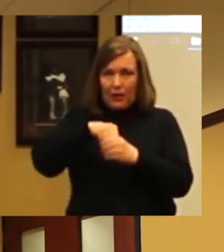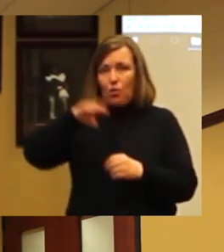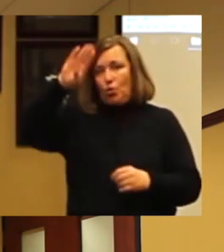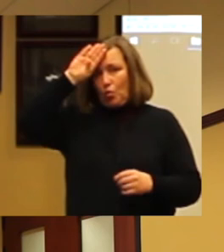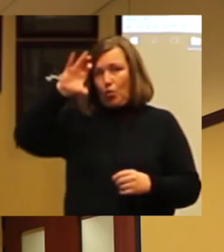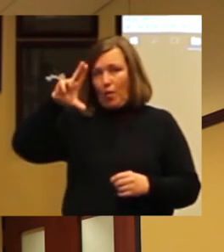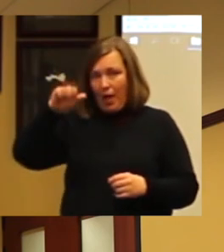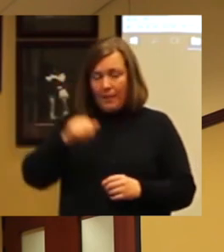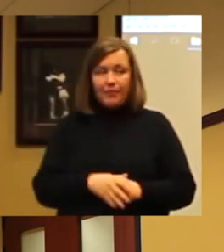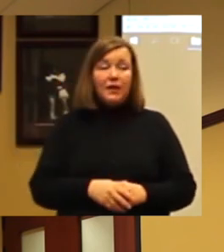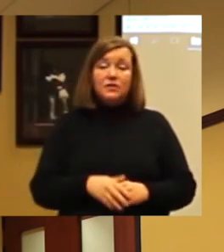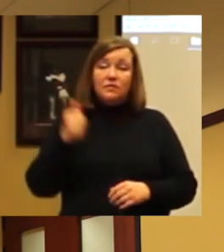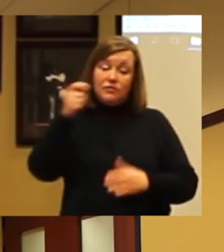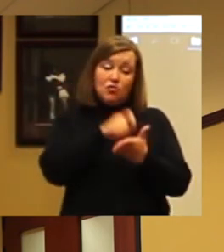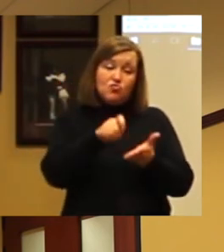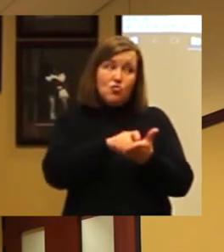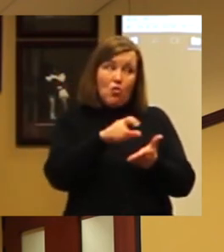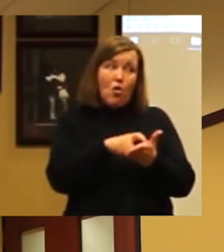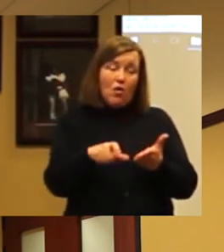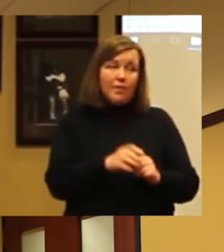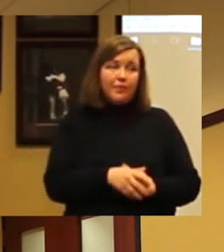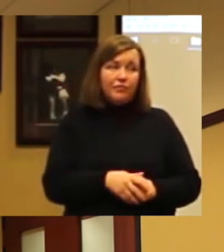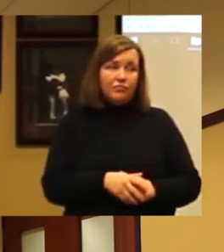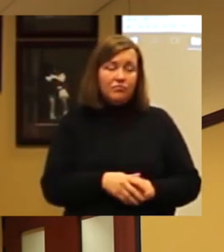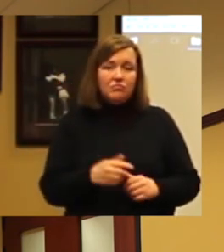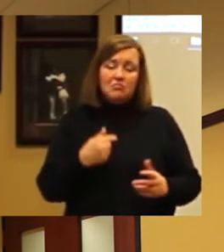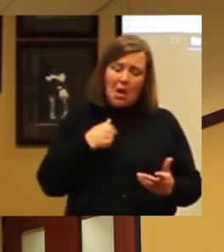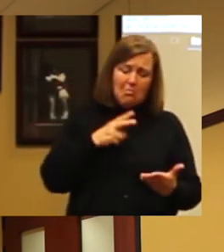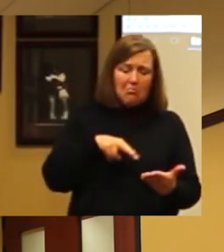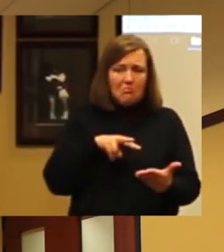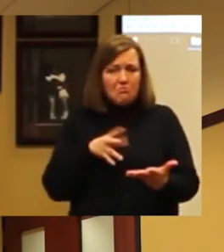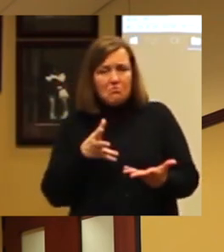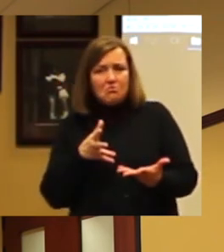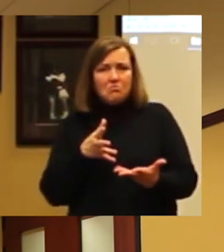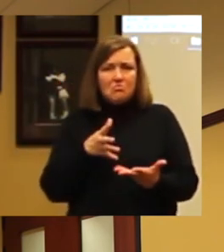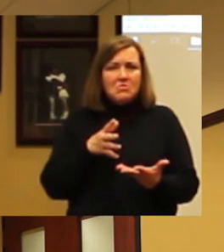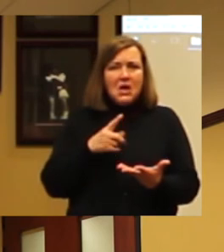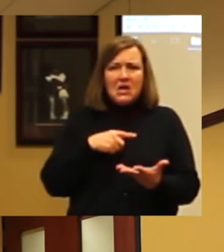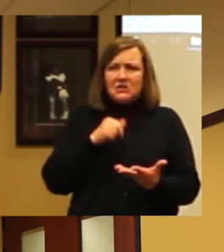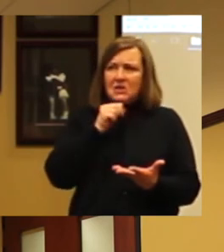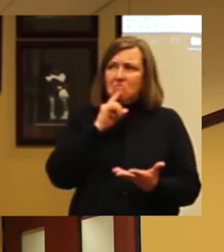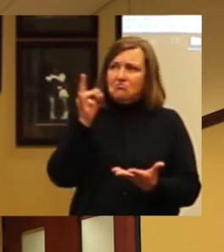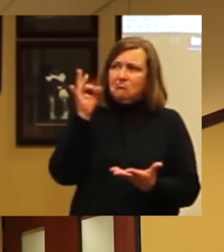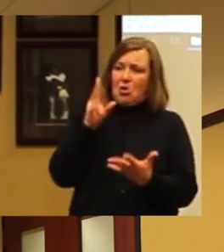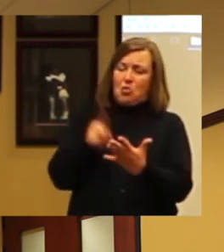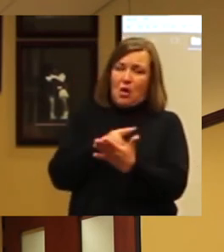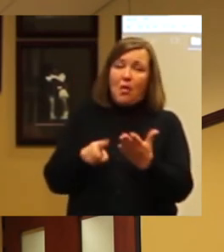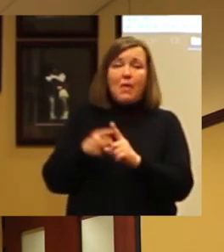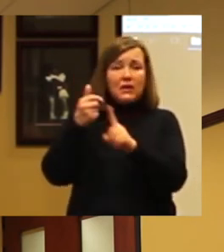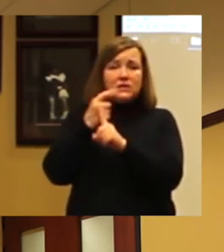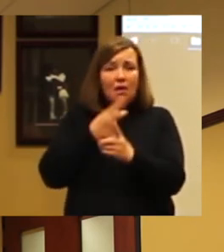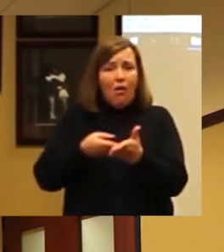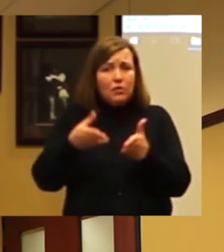wrote an article. It wasn't really, I would say, horribly critical, but he's an honest person.